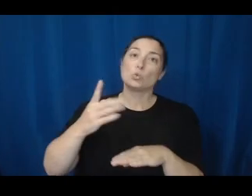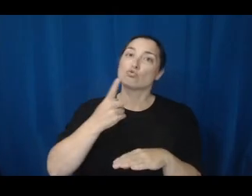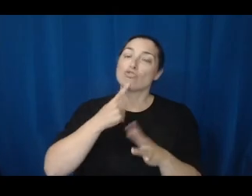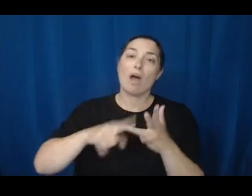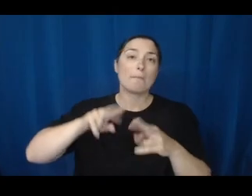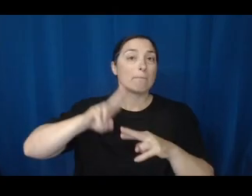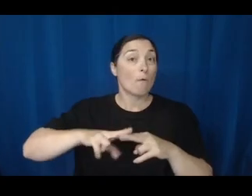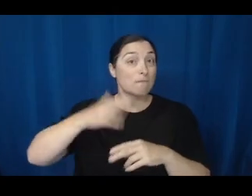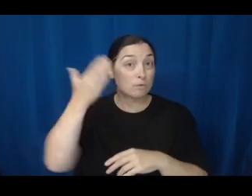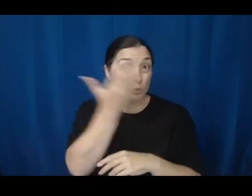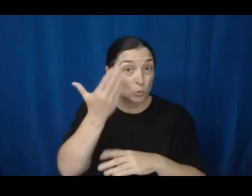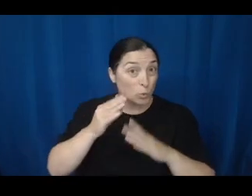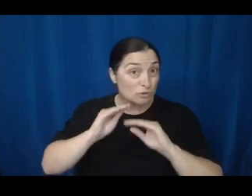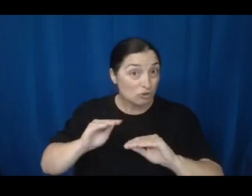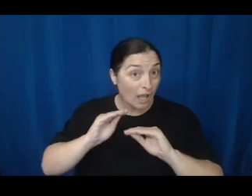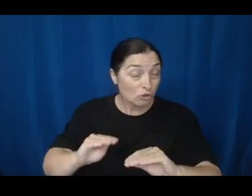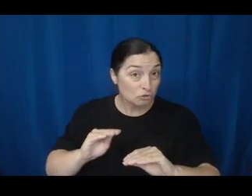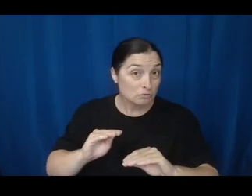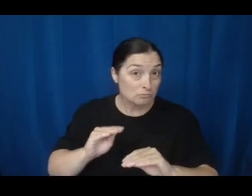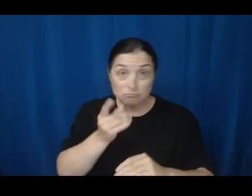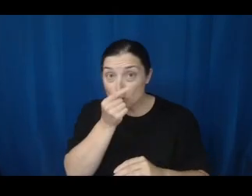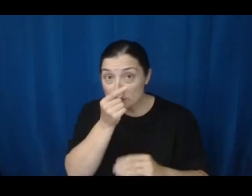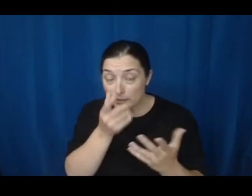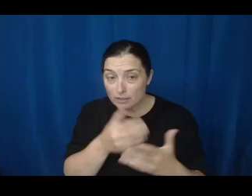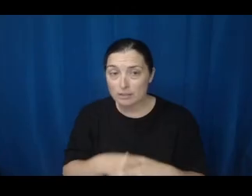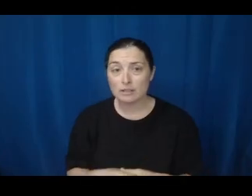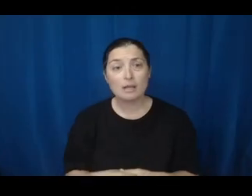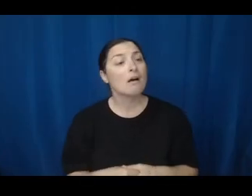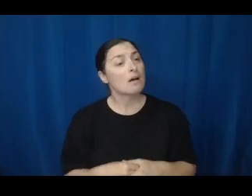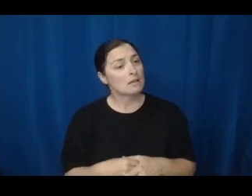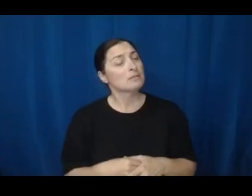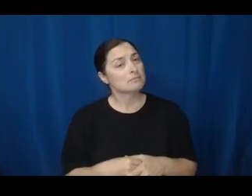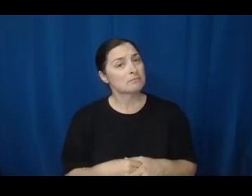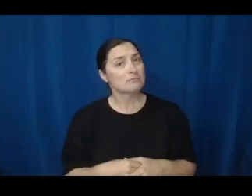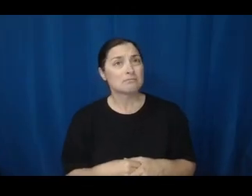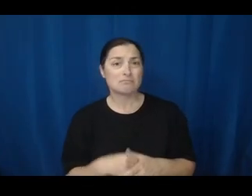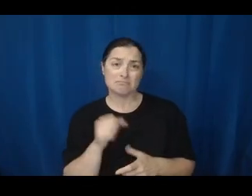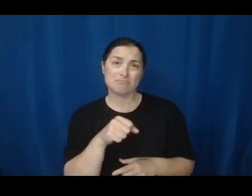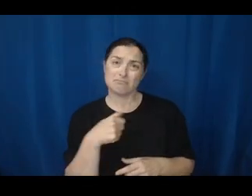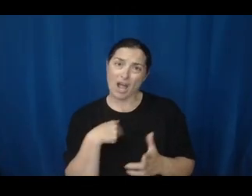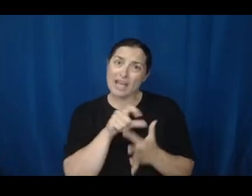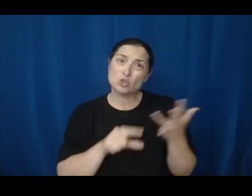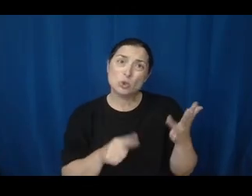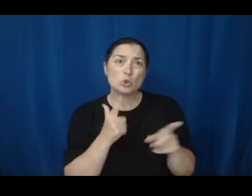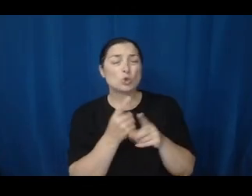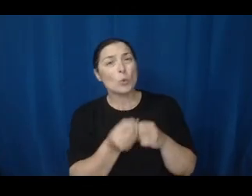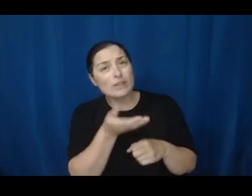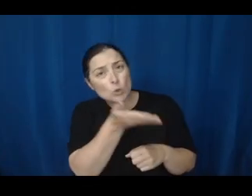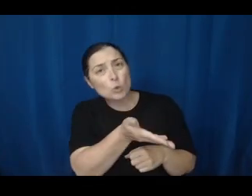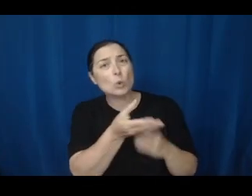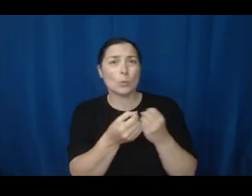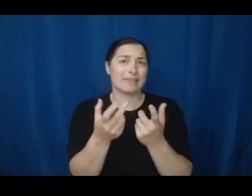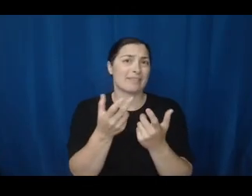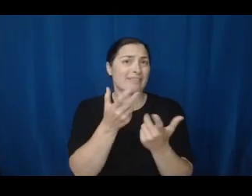here in Australia? Or? I mean, honestly, I do. Talking with you another time before too, like it